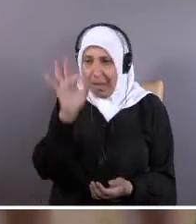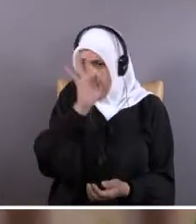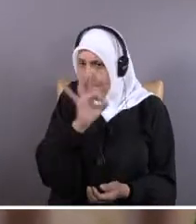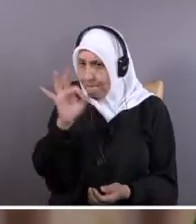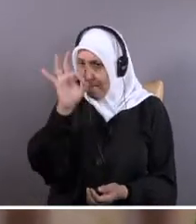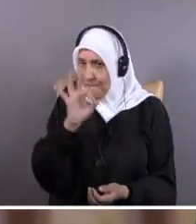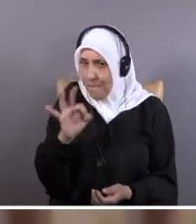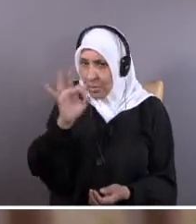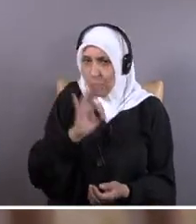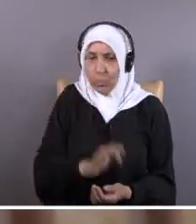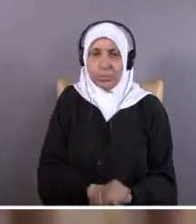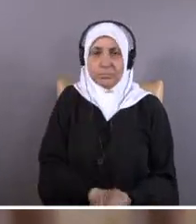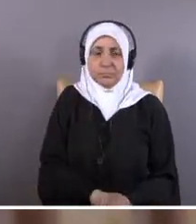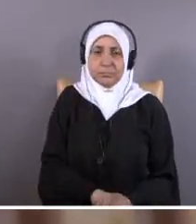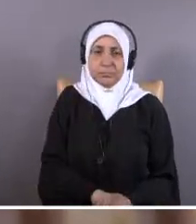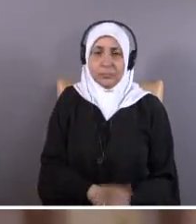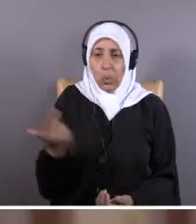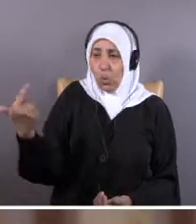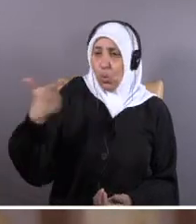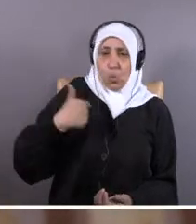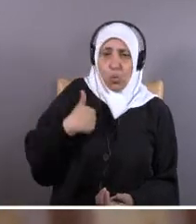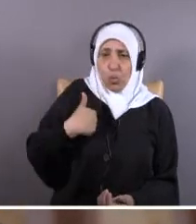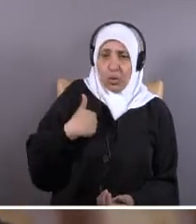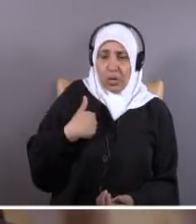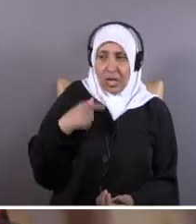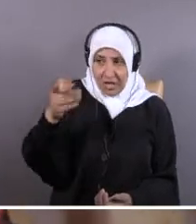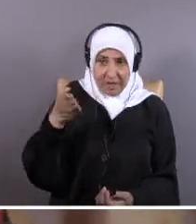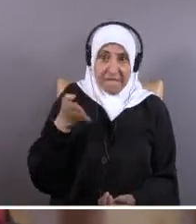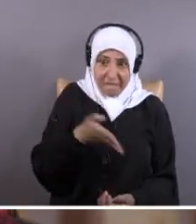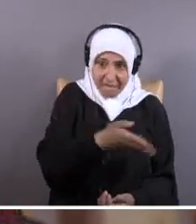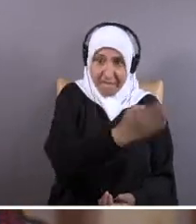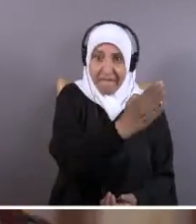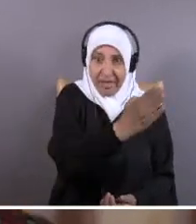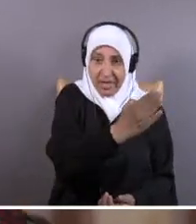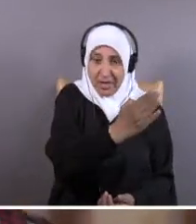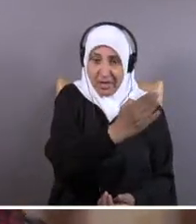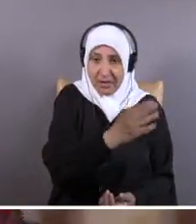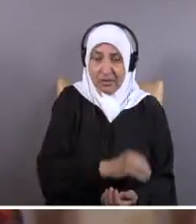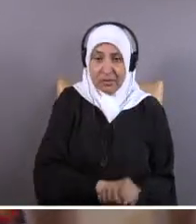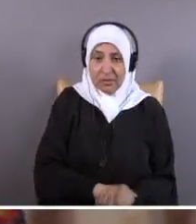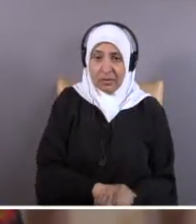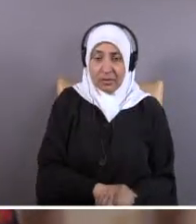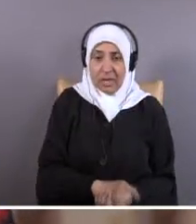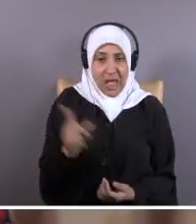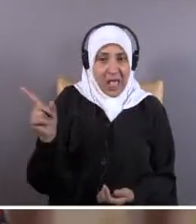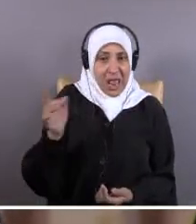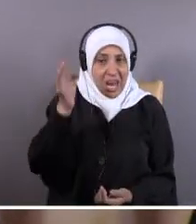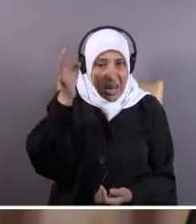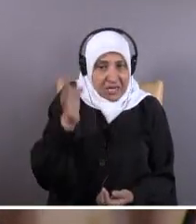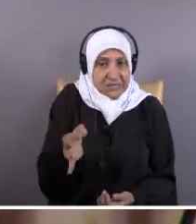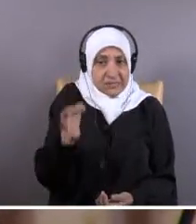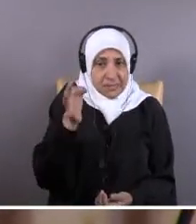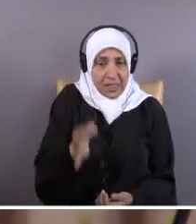said, when you go over there, you need to seek out